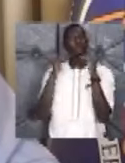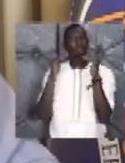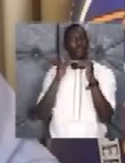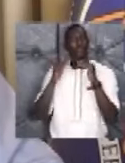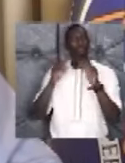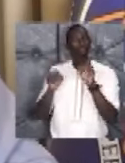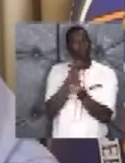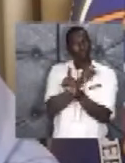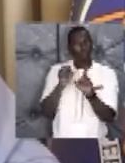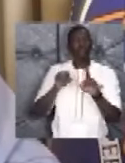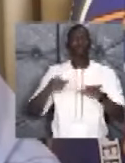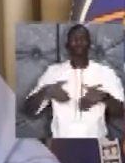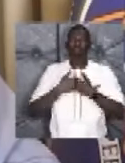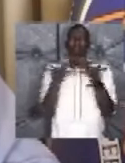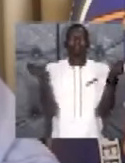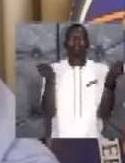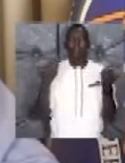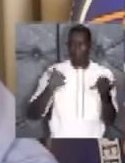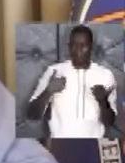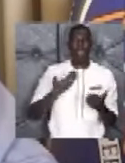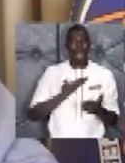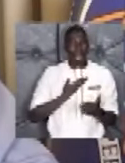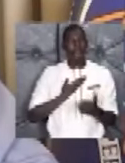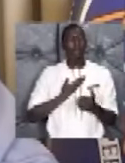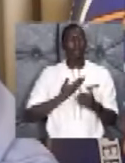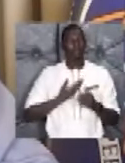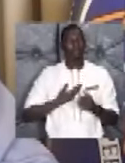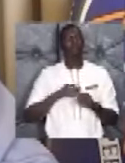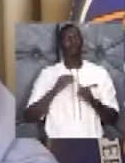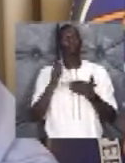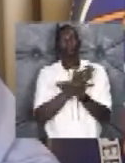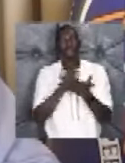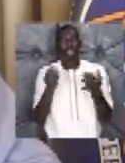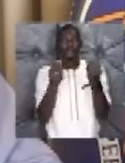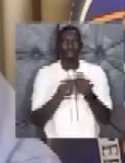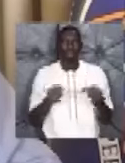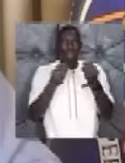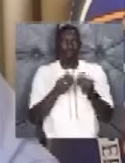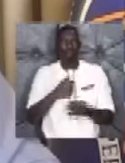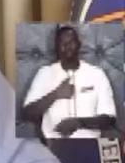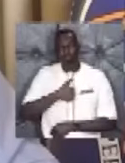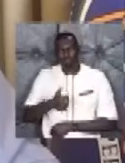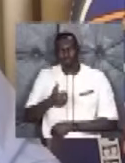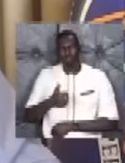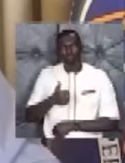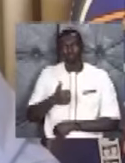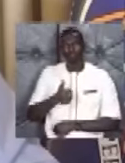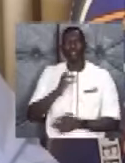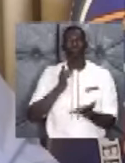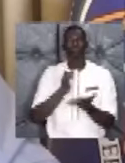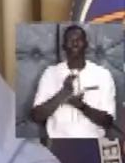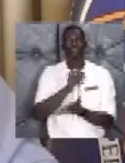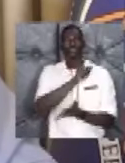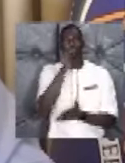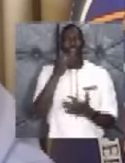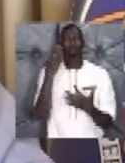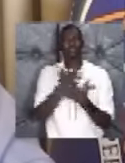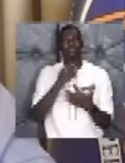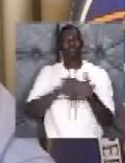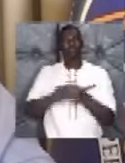as citizens, and have regard for our shared values of humility, trust, and